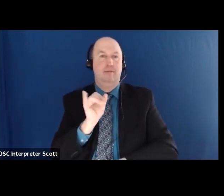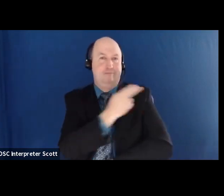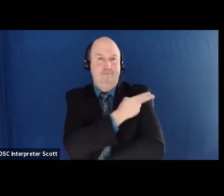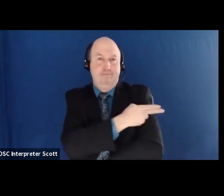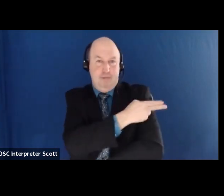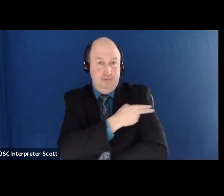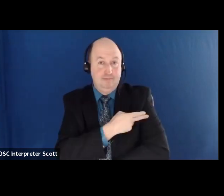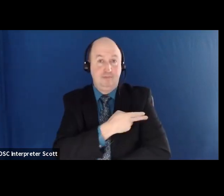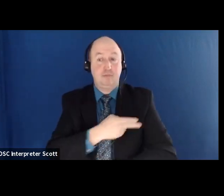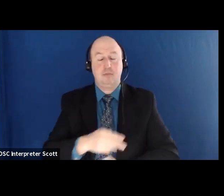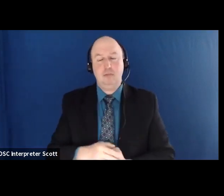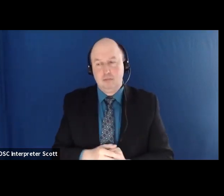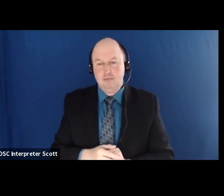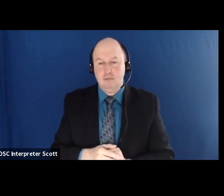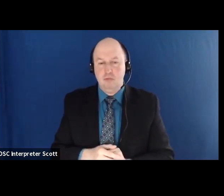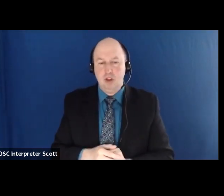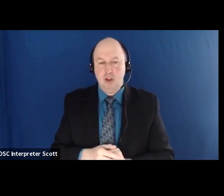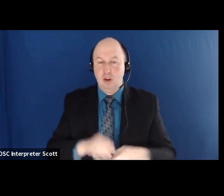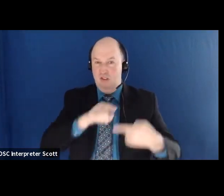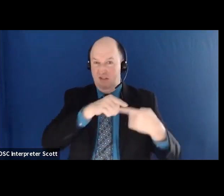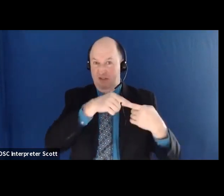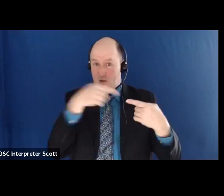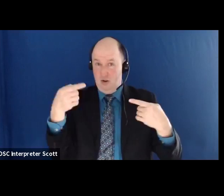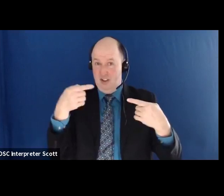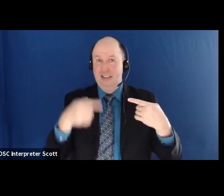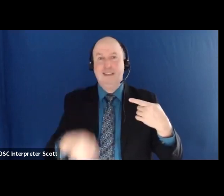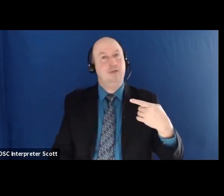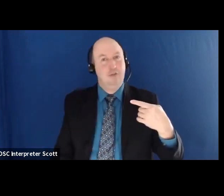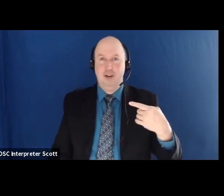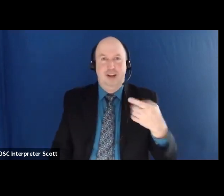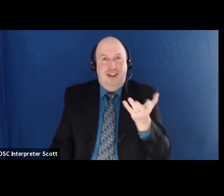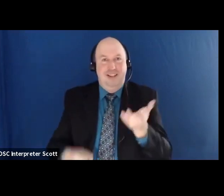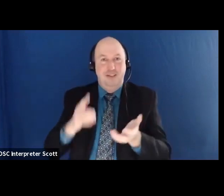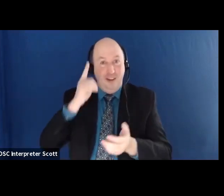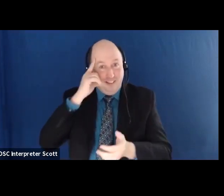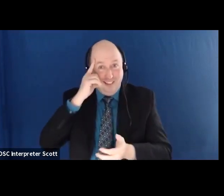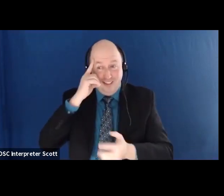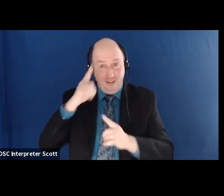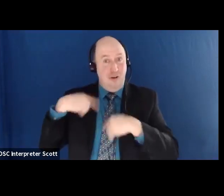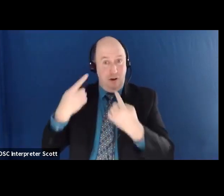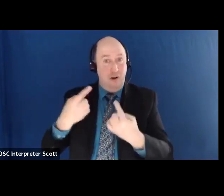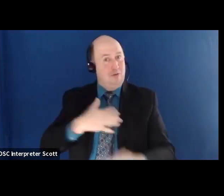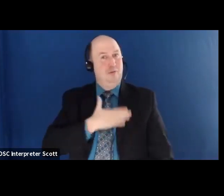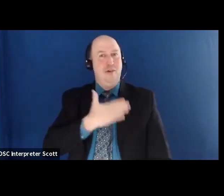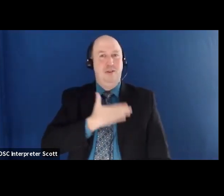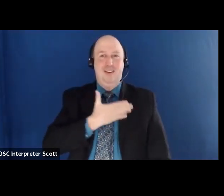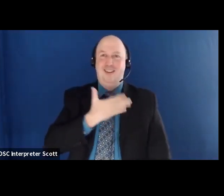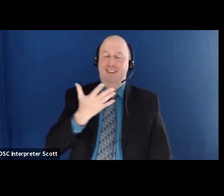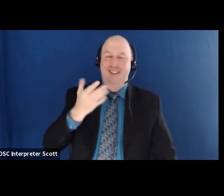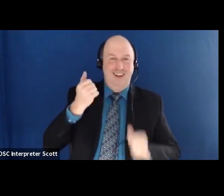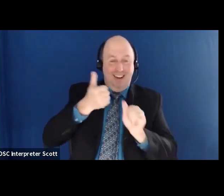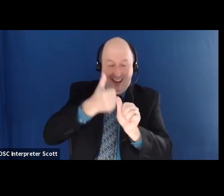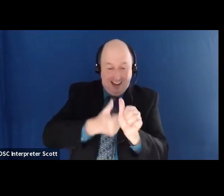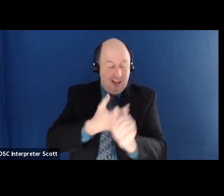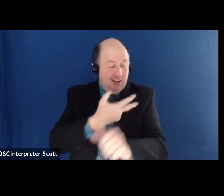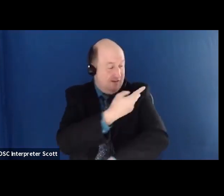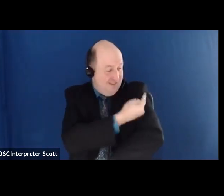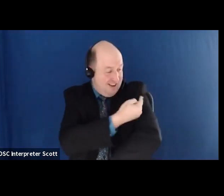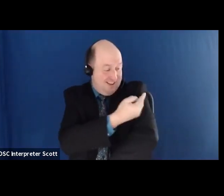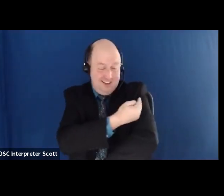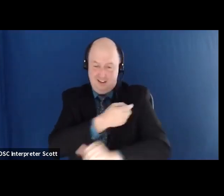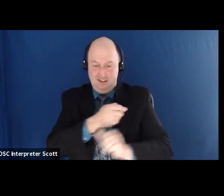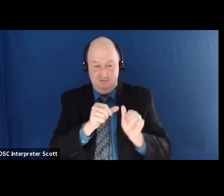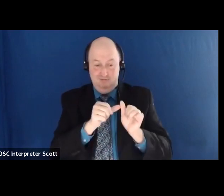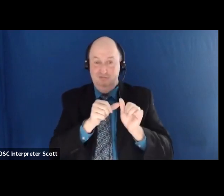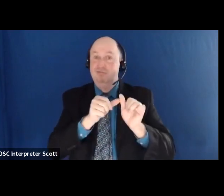again, number wise, we got to be pretty happy with what we have so far, because again, every vaccine that we've had in the community so far